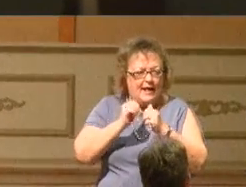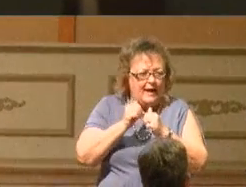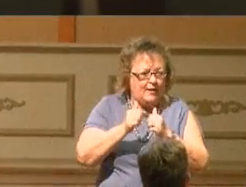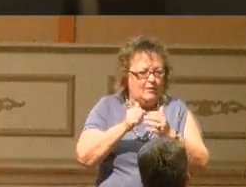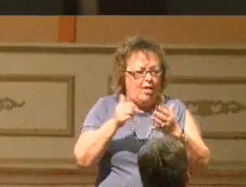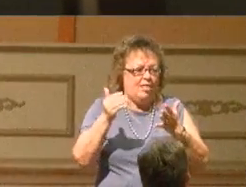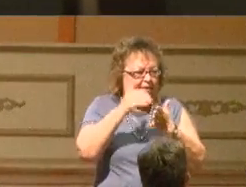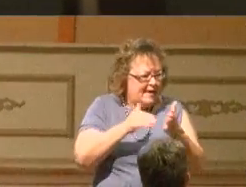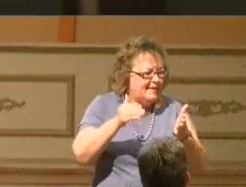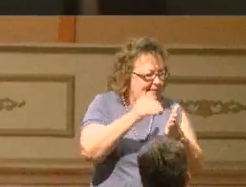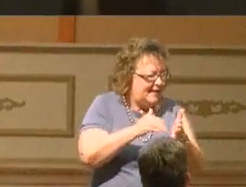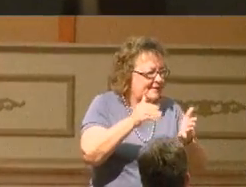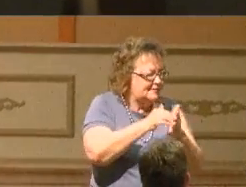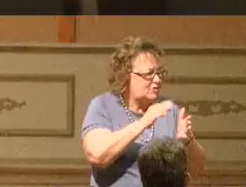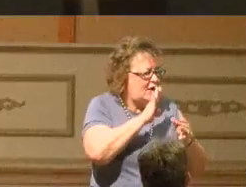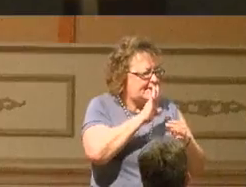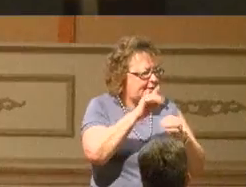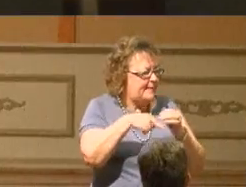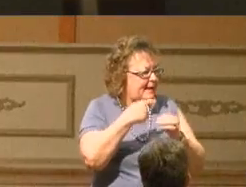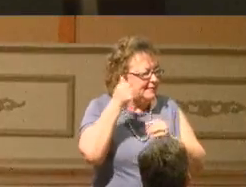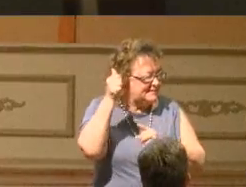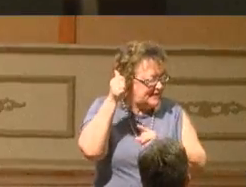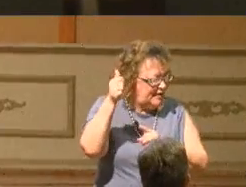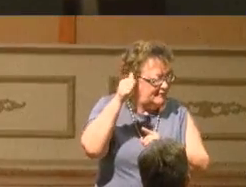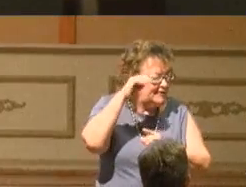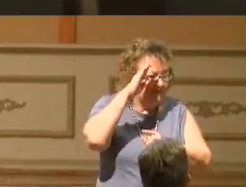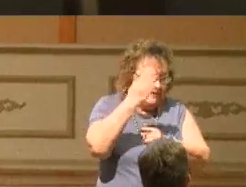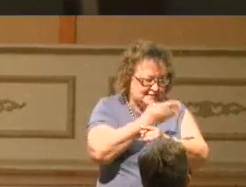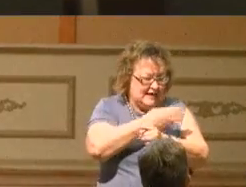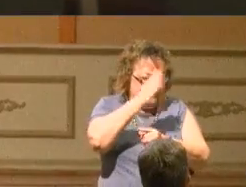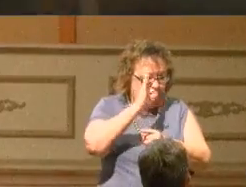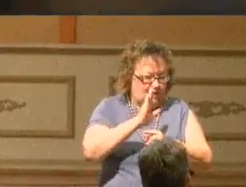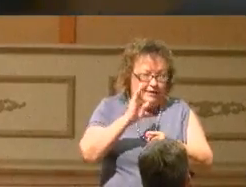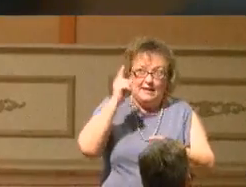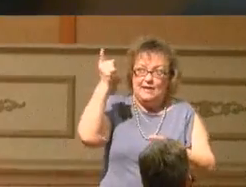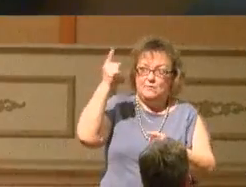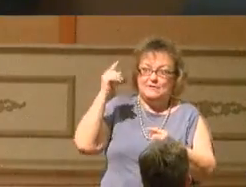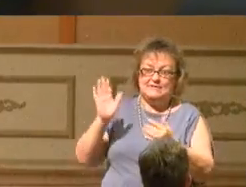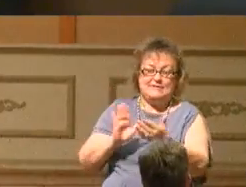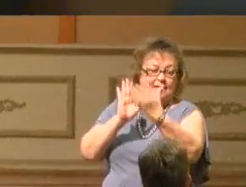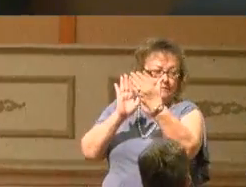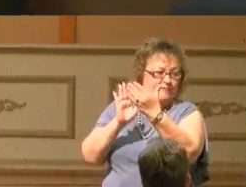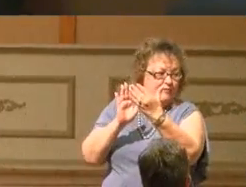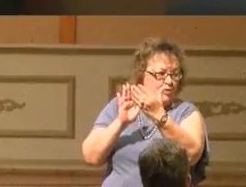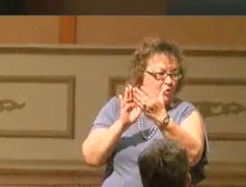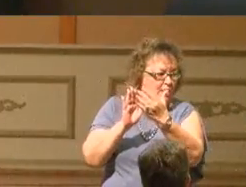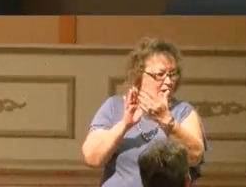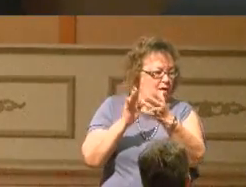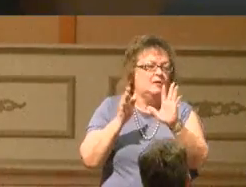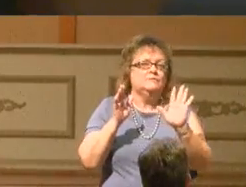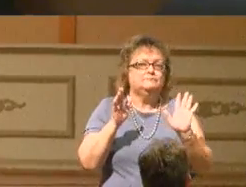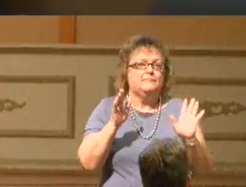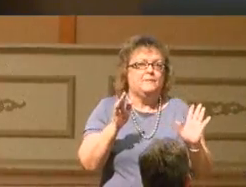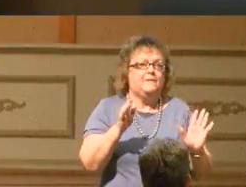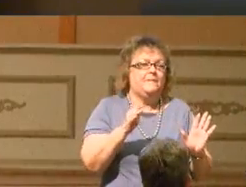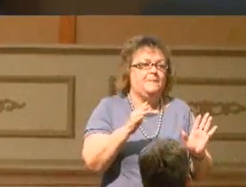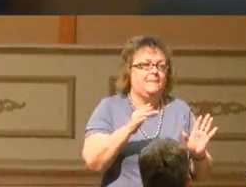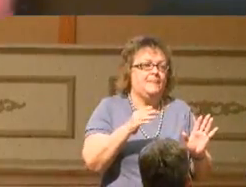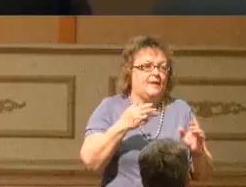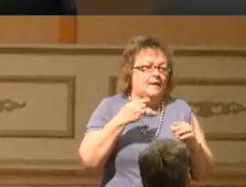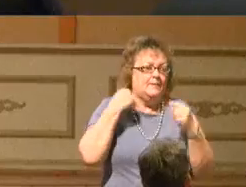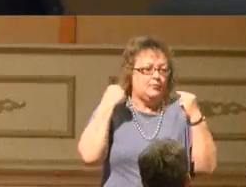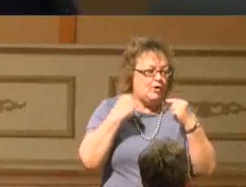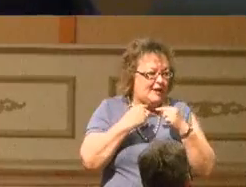and over, referring to himself as the Son of God. In fact, whenever he was standing before the high priest and